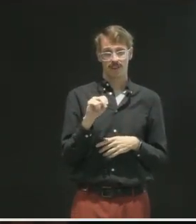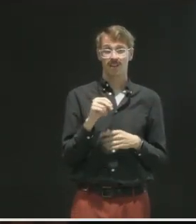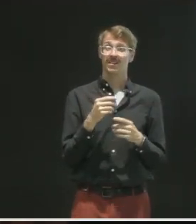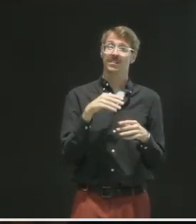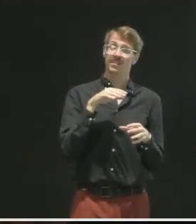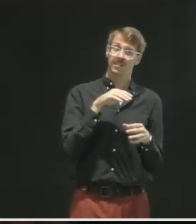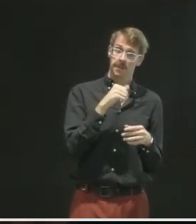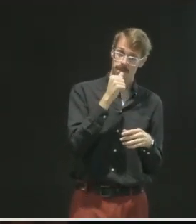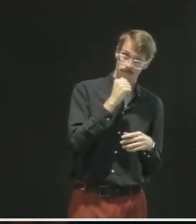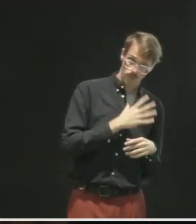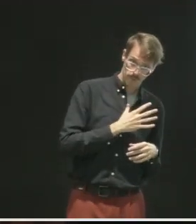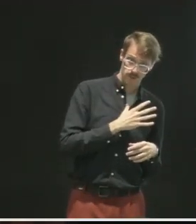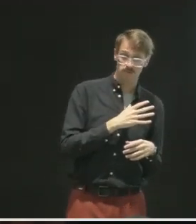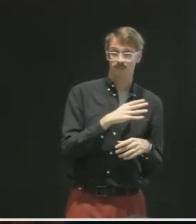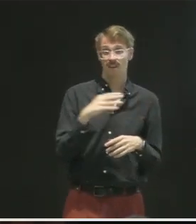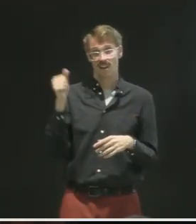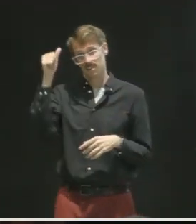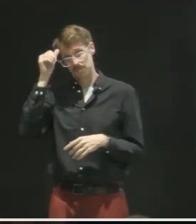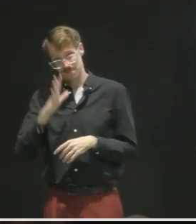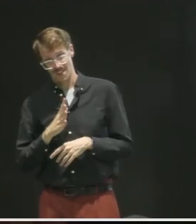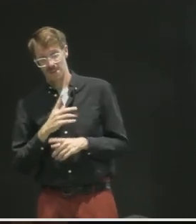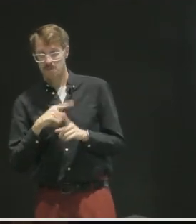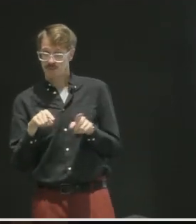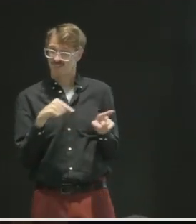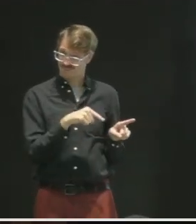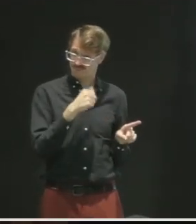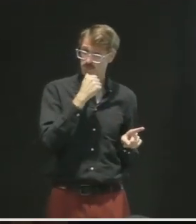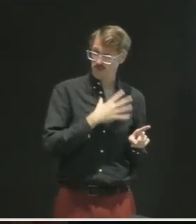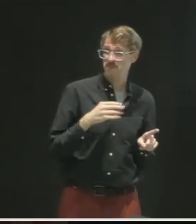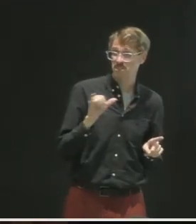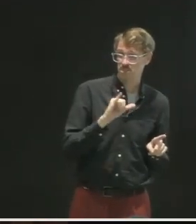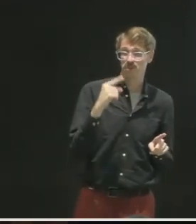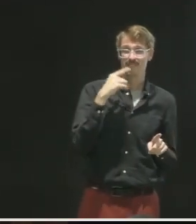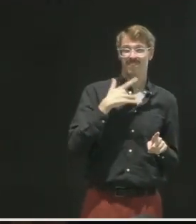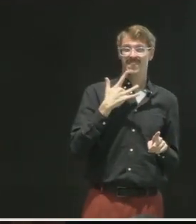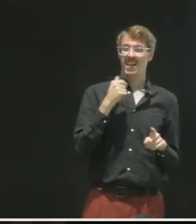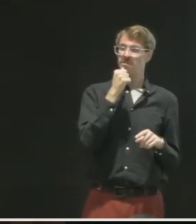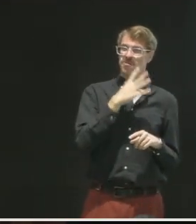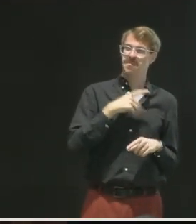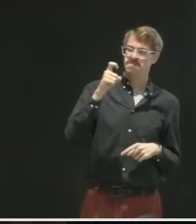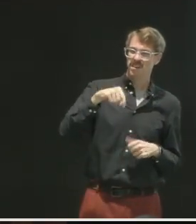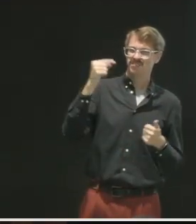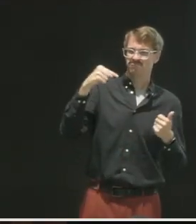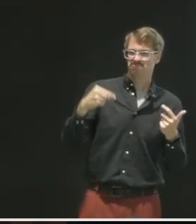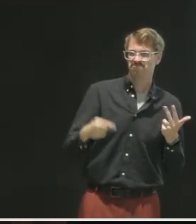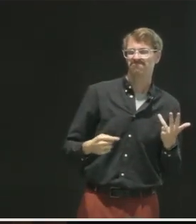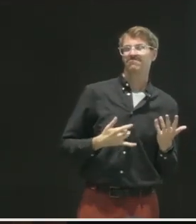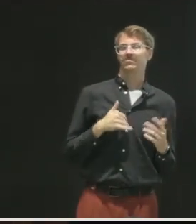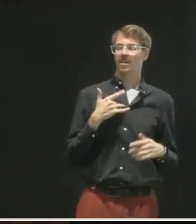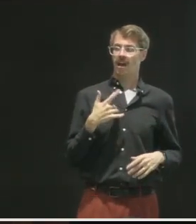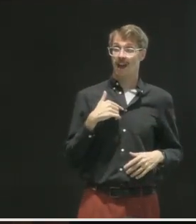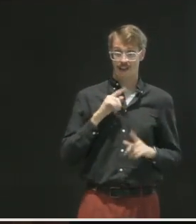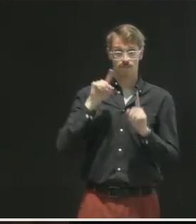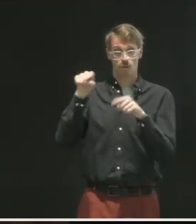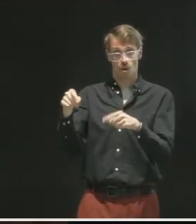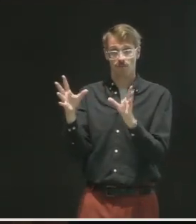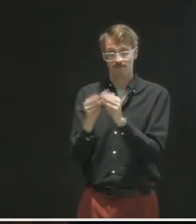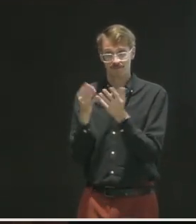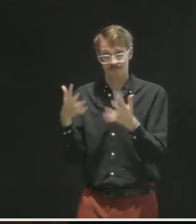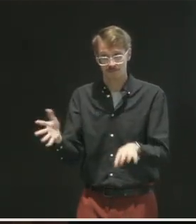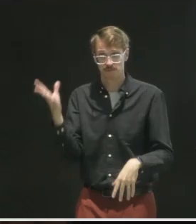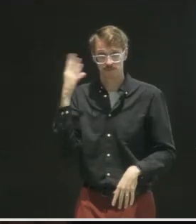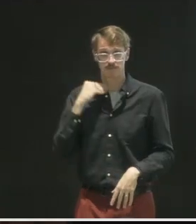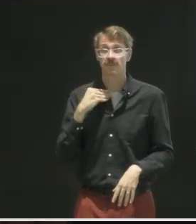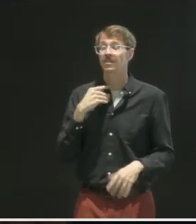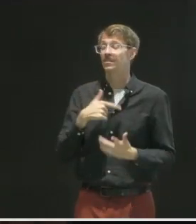about the question of gender and whether there are gender considerations. I've been in training sessions and so on, where people have said to me, but why do